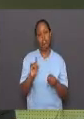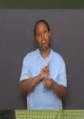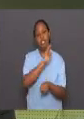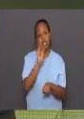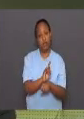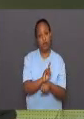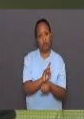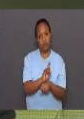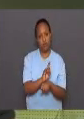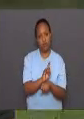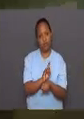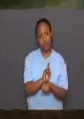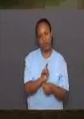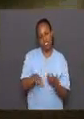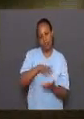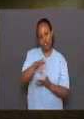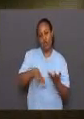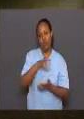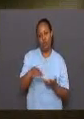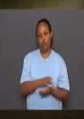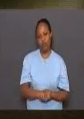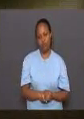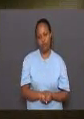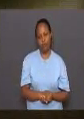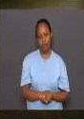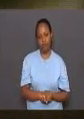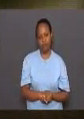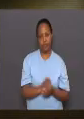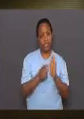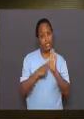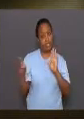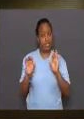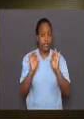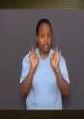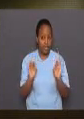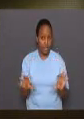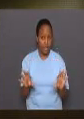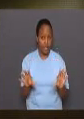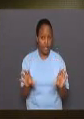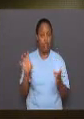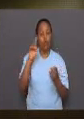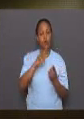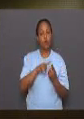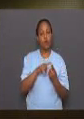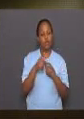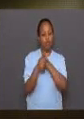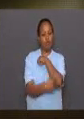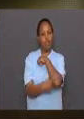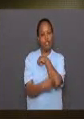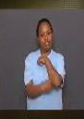become uneasy. A lack of transparency leads to